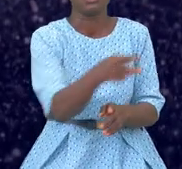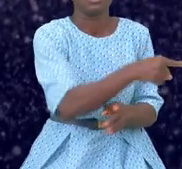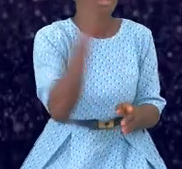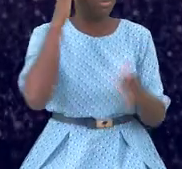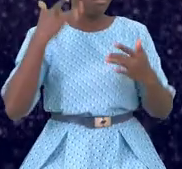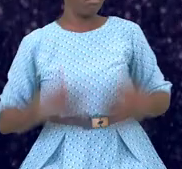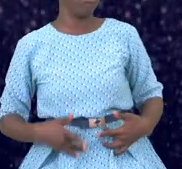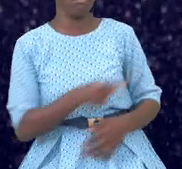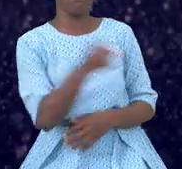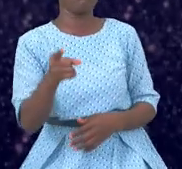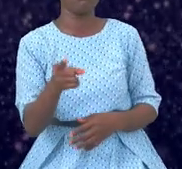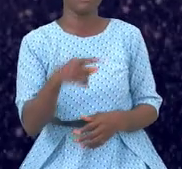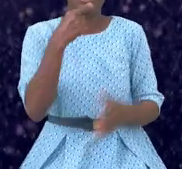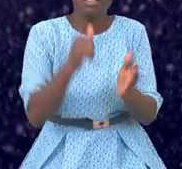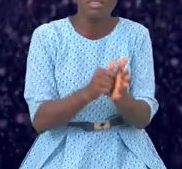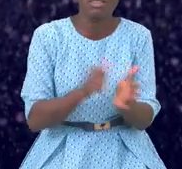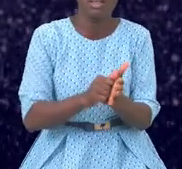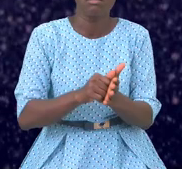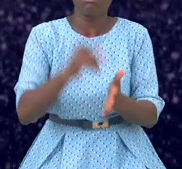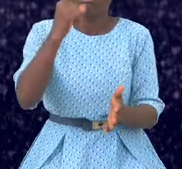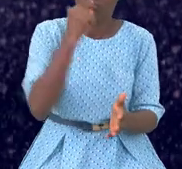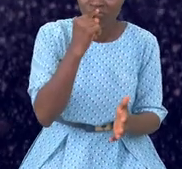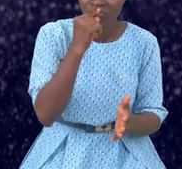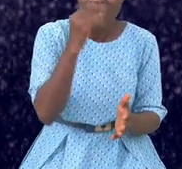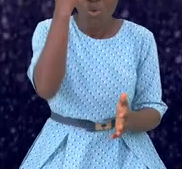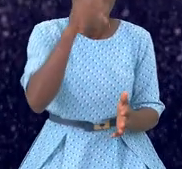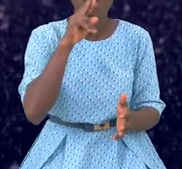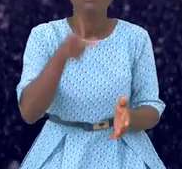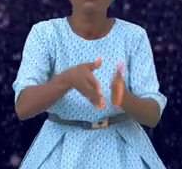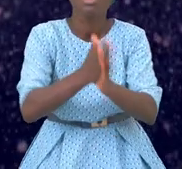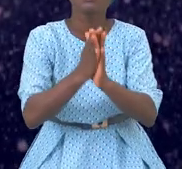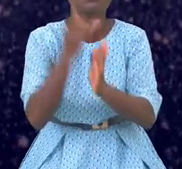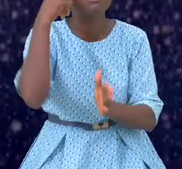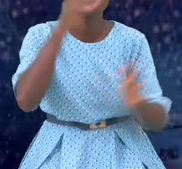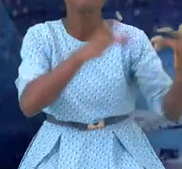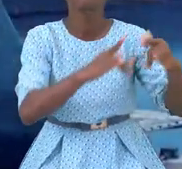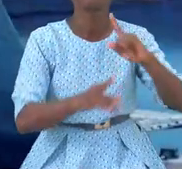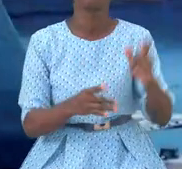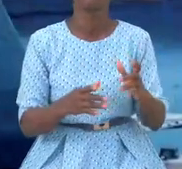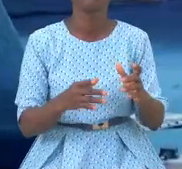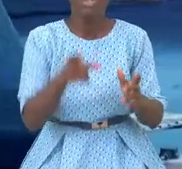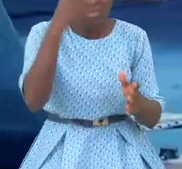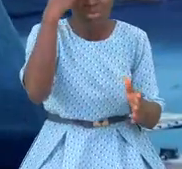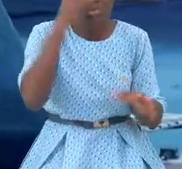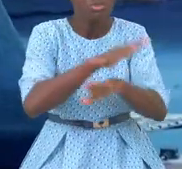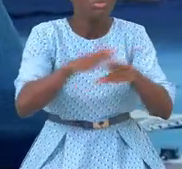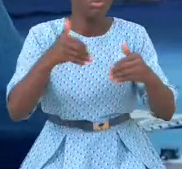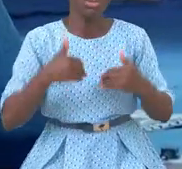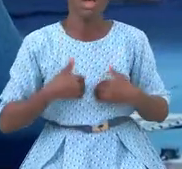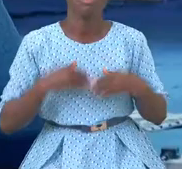for mercy? What are you asking? You know you don't have marriage. You know you cannot attain. And you're asking for